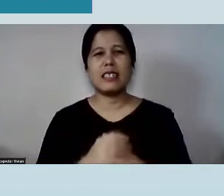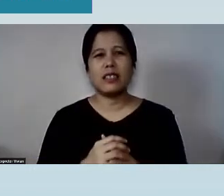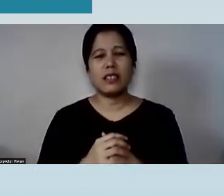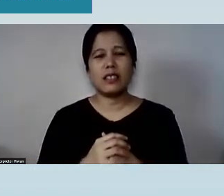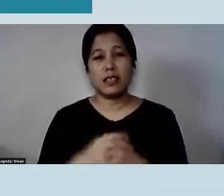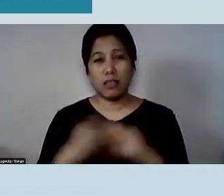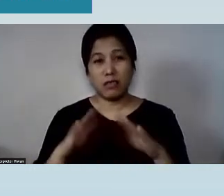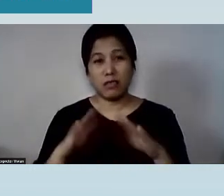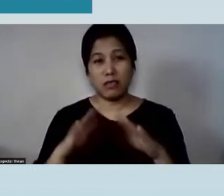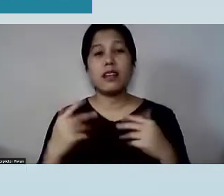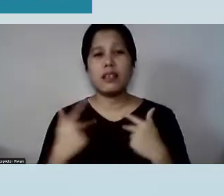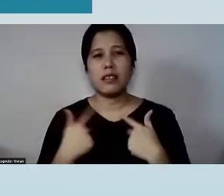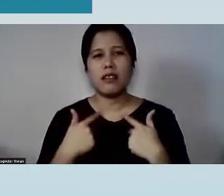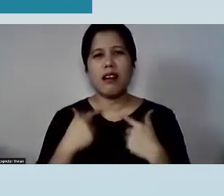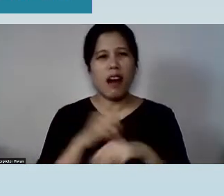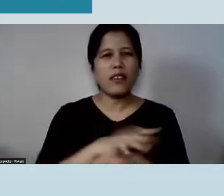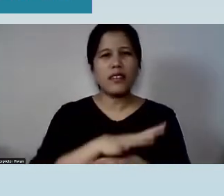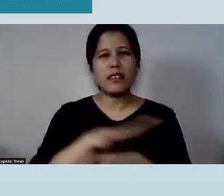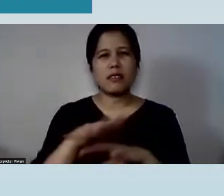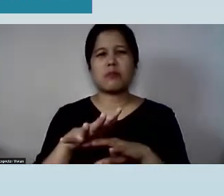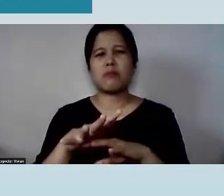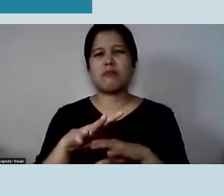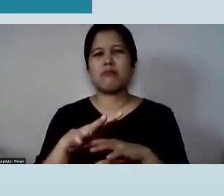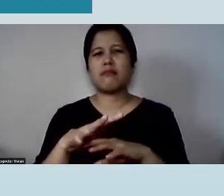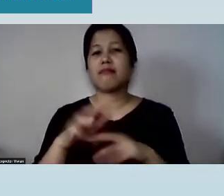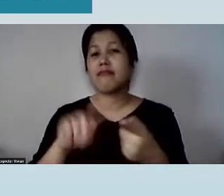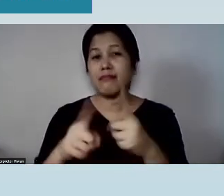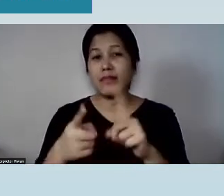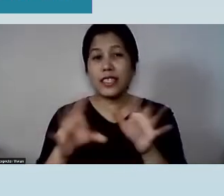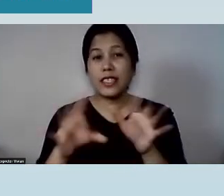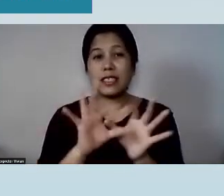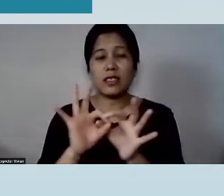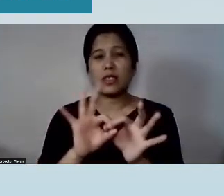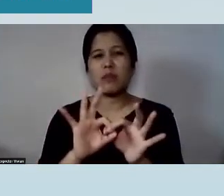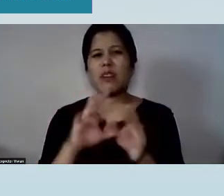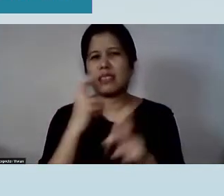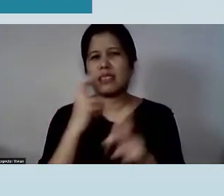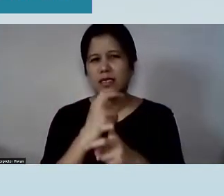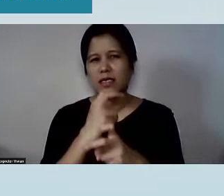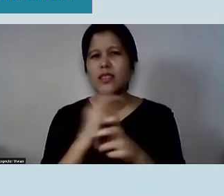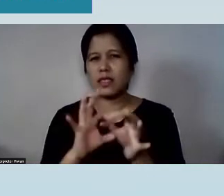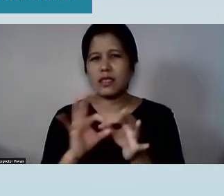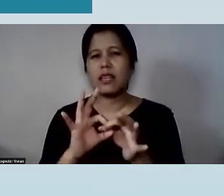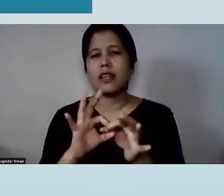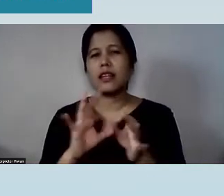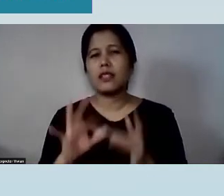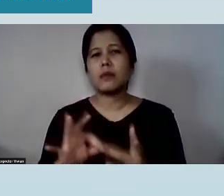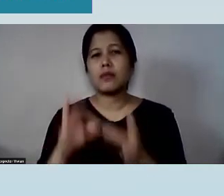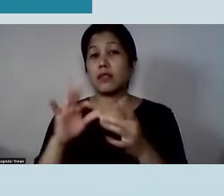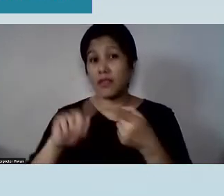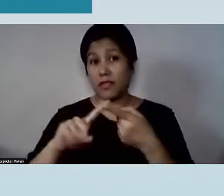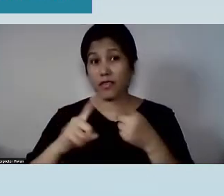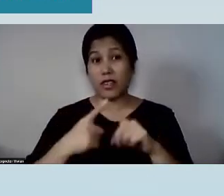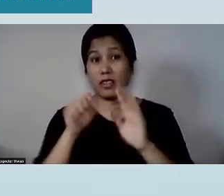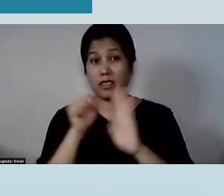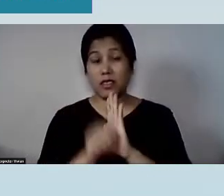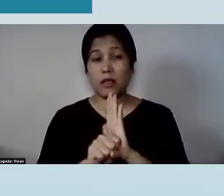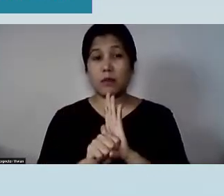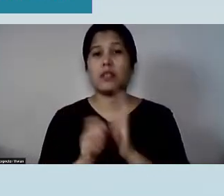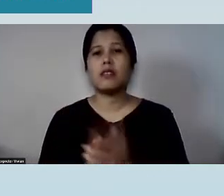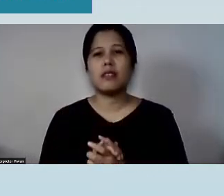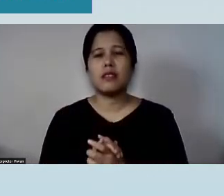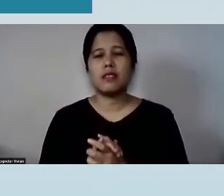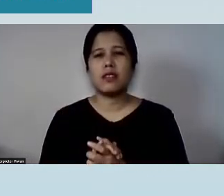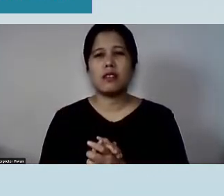and happiness are affected by their peer relationships. Now difficult relationships, particularly friendships which they develop from